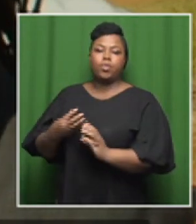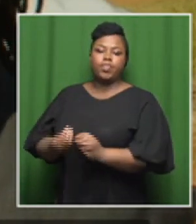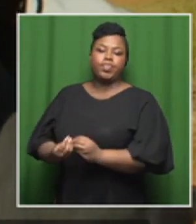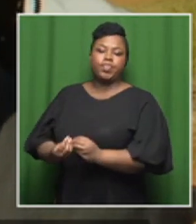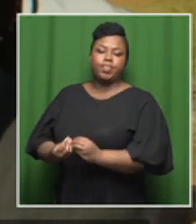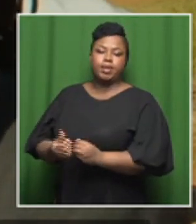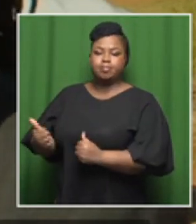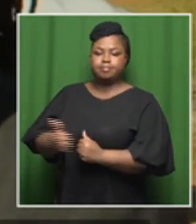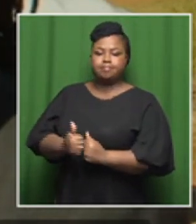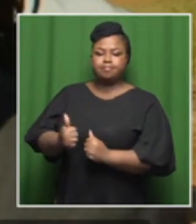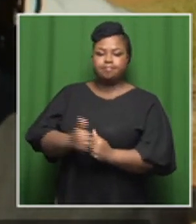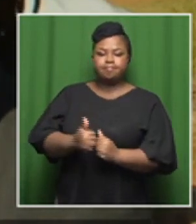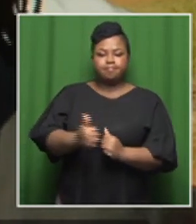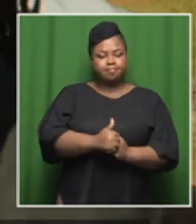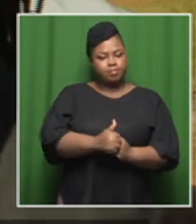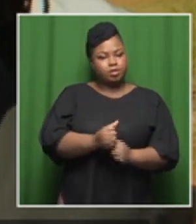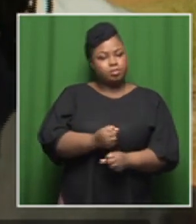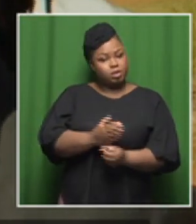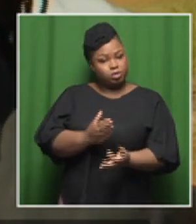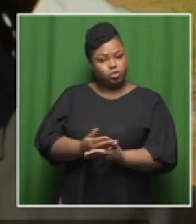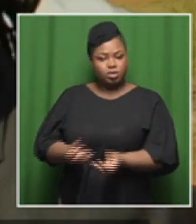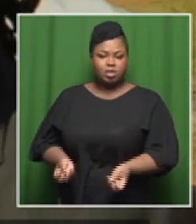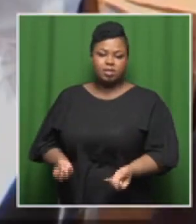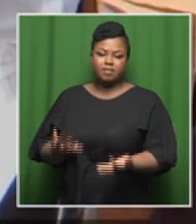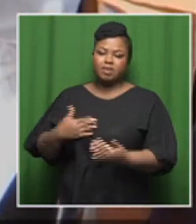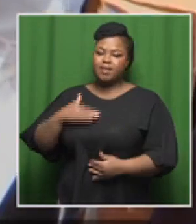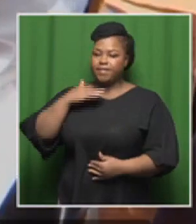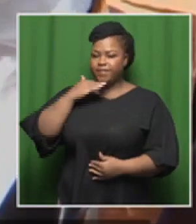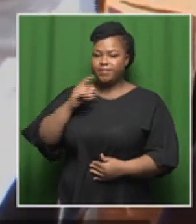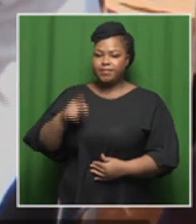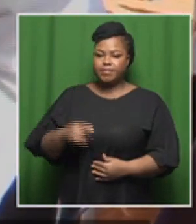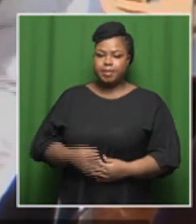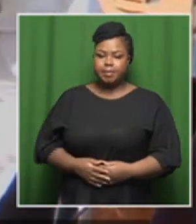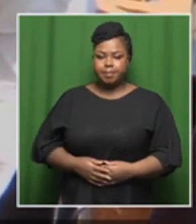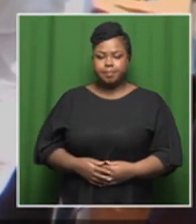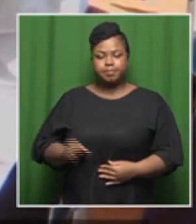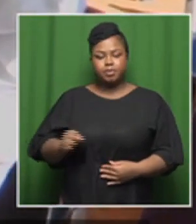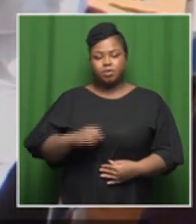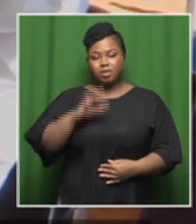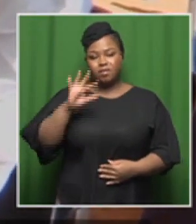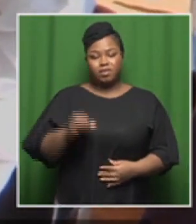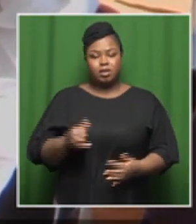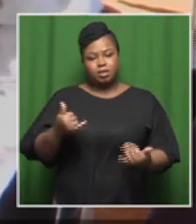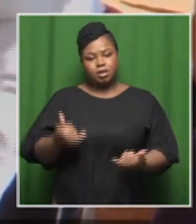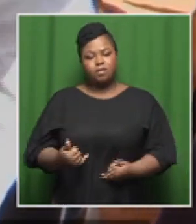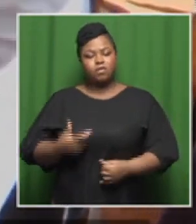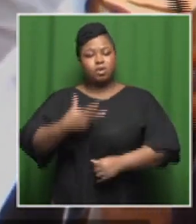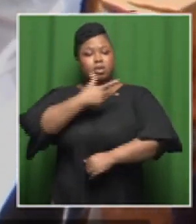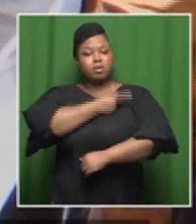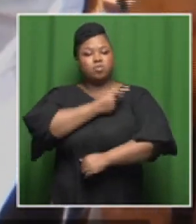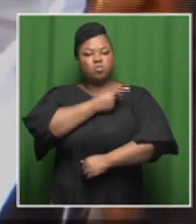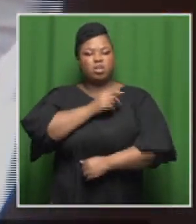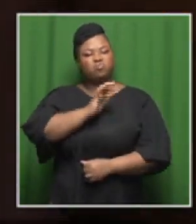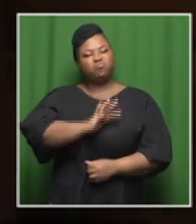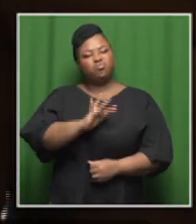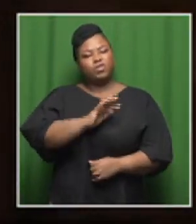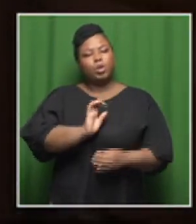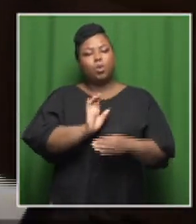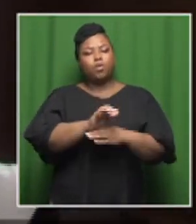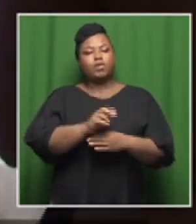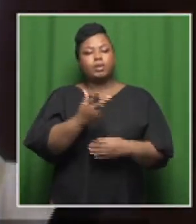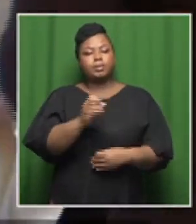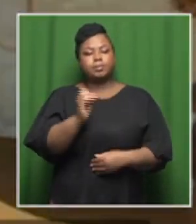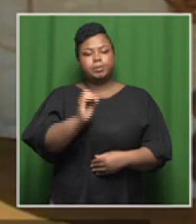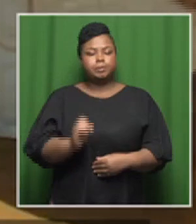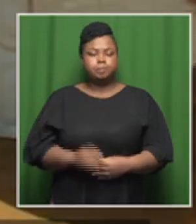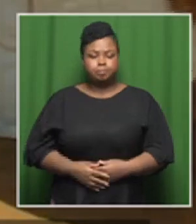our partners to make sure that the supplies are always there. South Africa is sitting at an immunization rate of just over 80%.